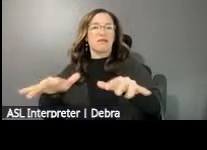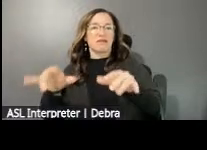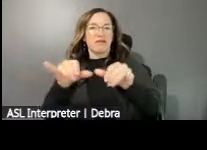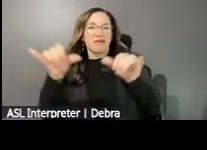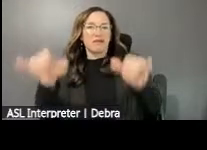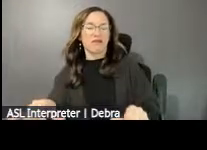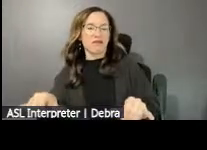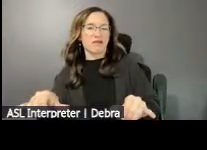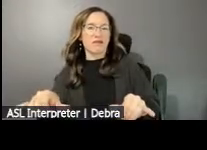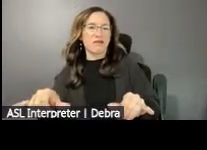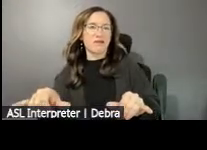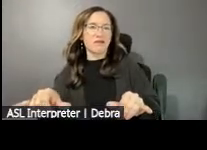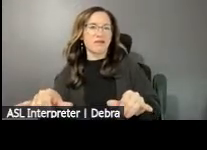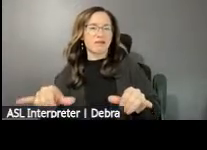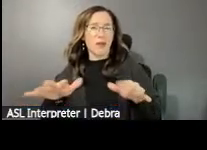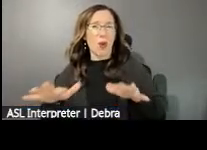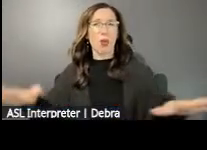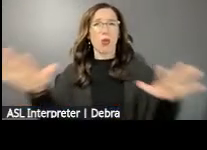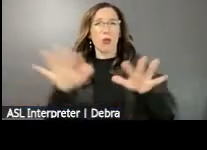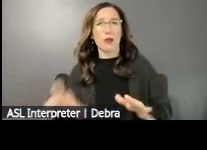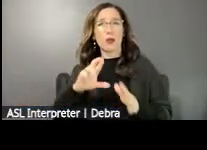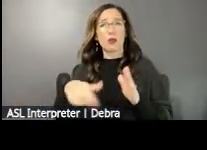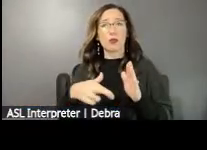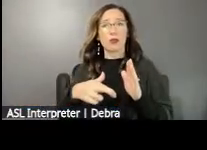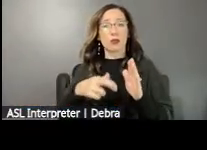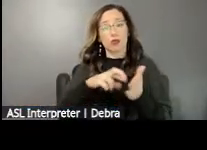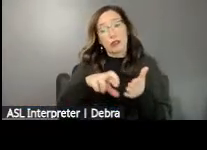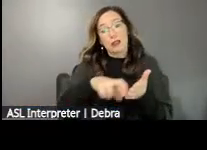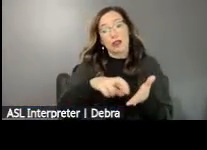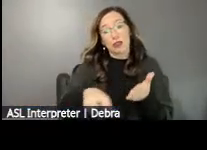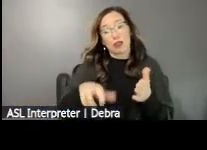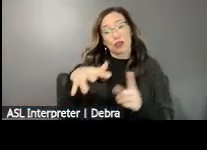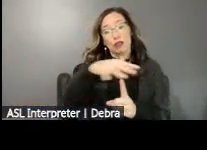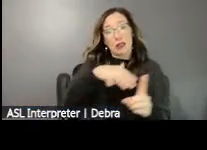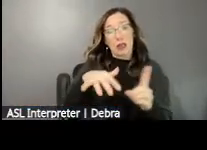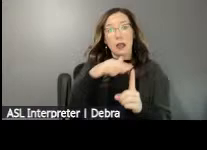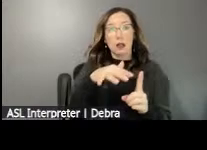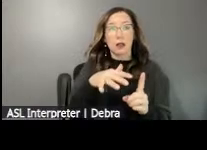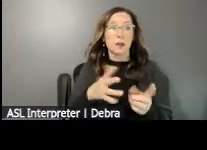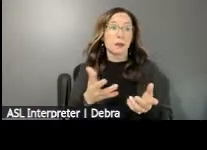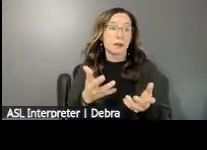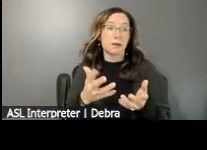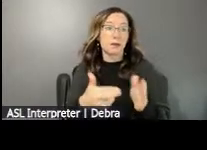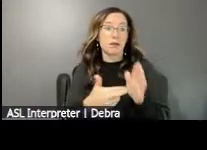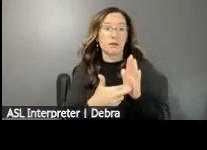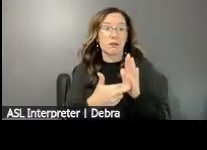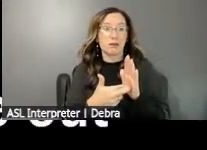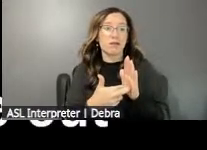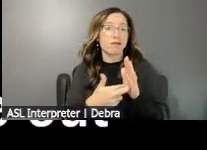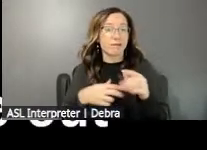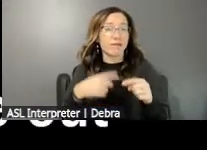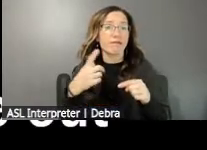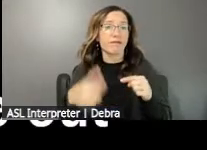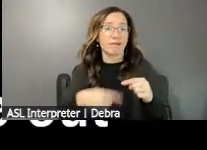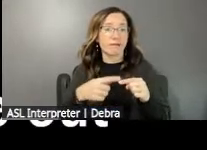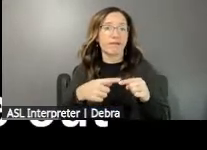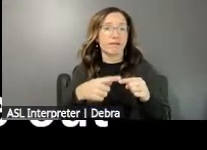research setting. And this cycle goes on and on, representing it as a cyclical cycle on the slide.